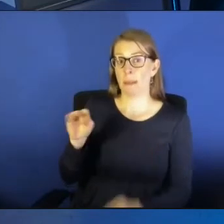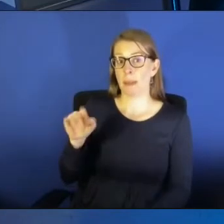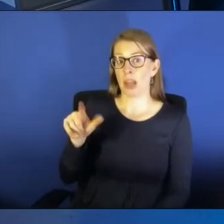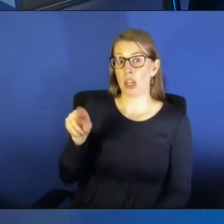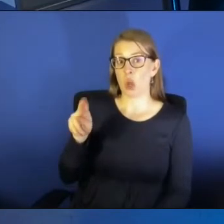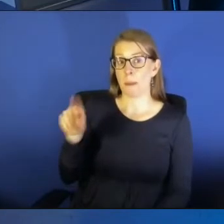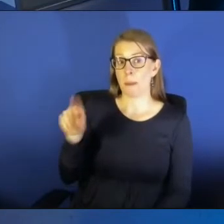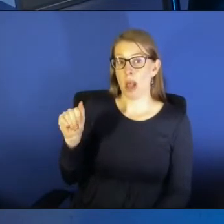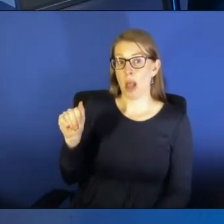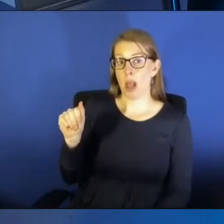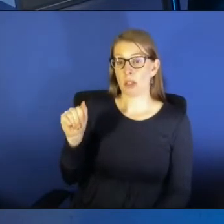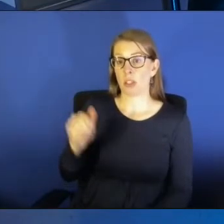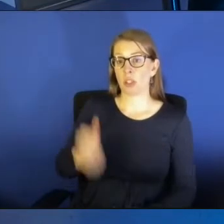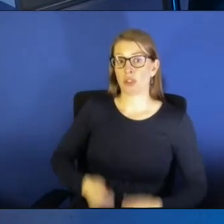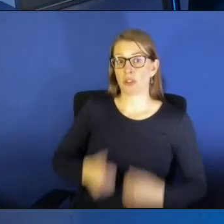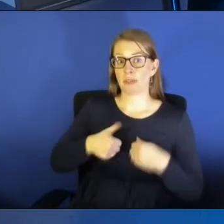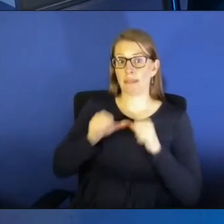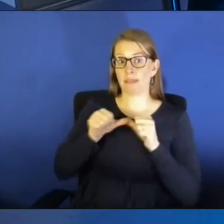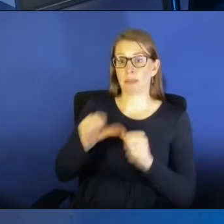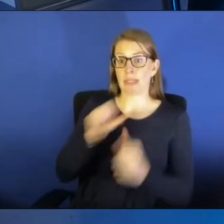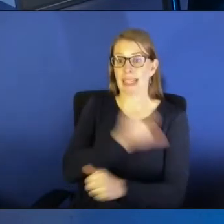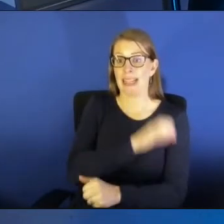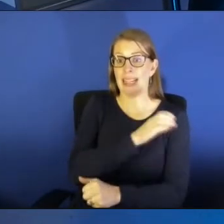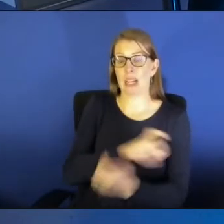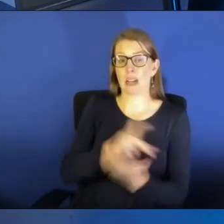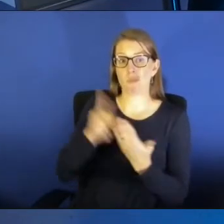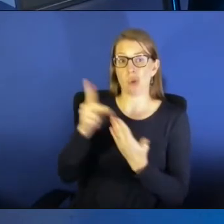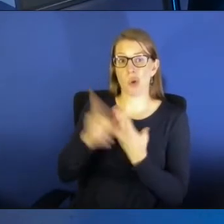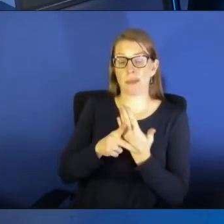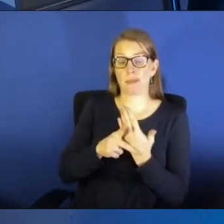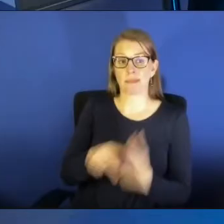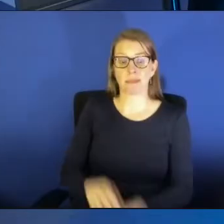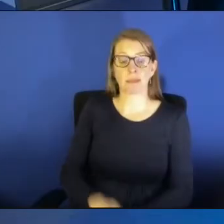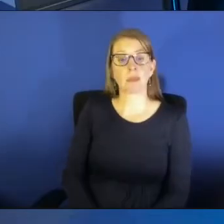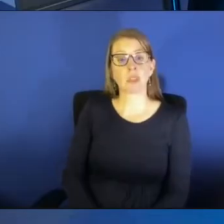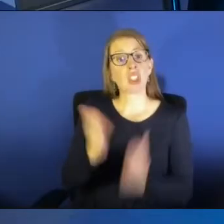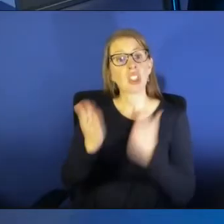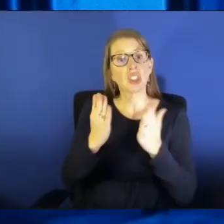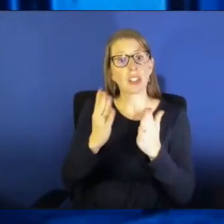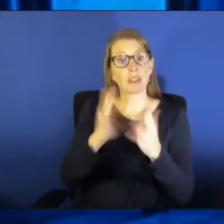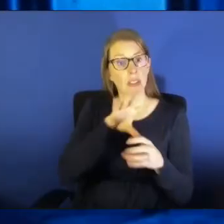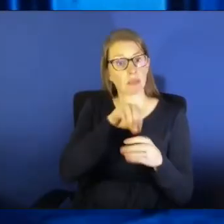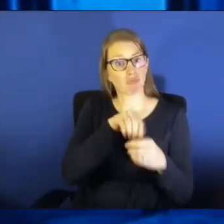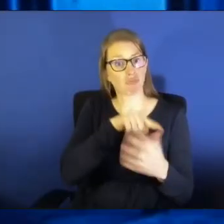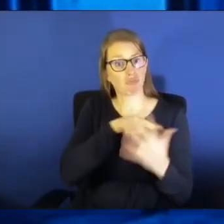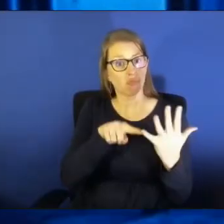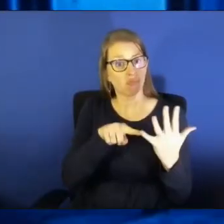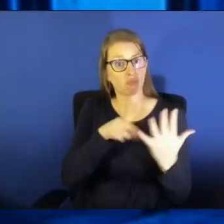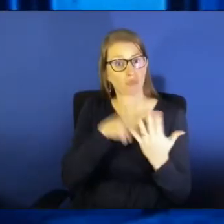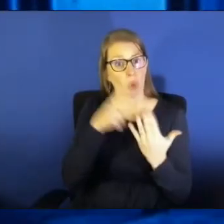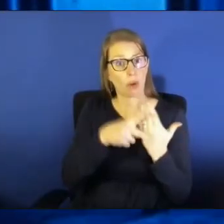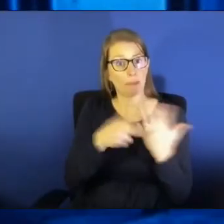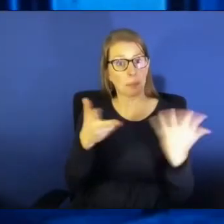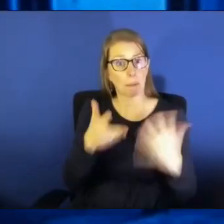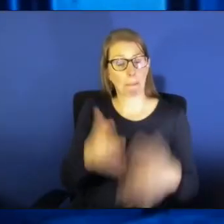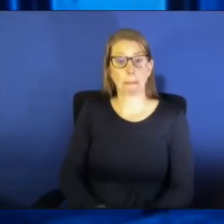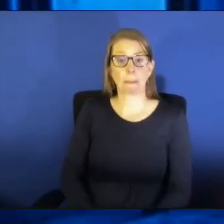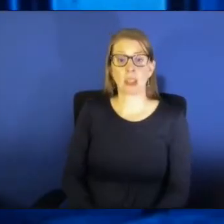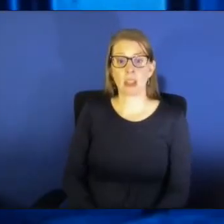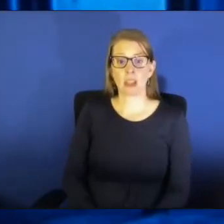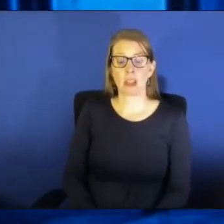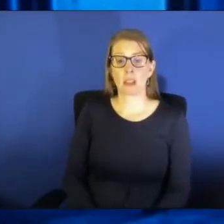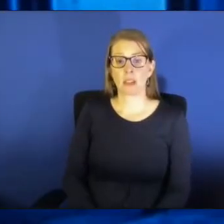clinic program, and what suite of services do you offer those folks? Sure. This started now just a little over 3